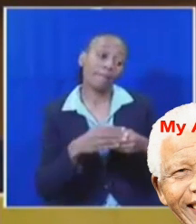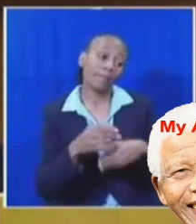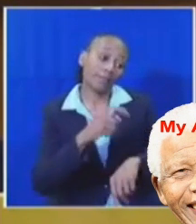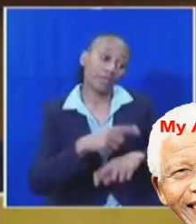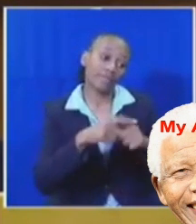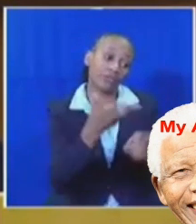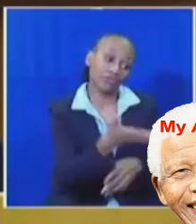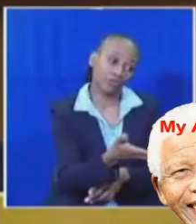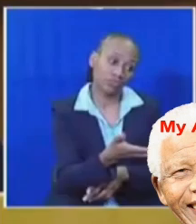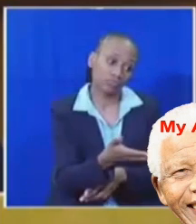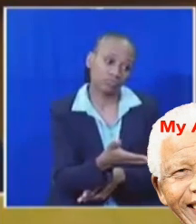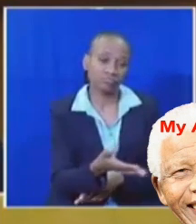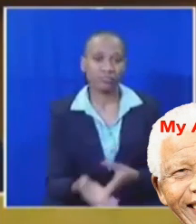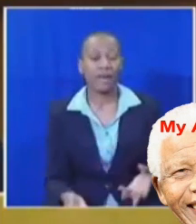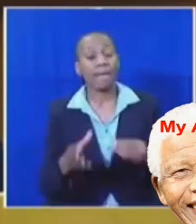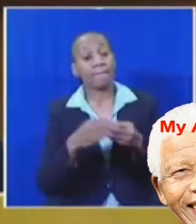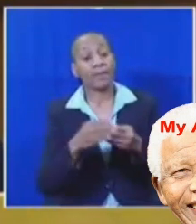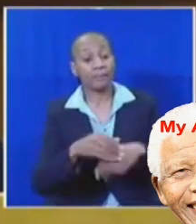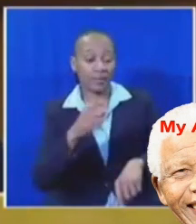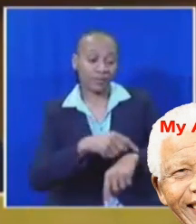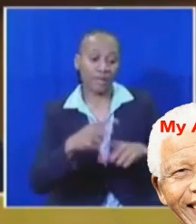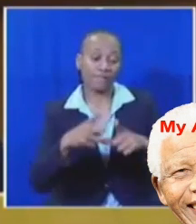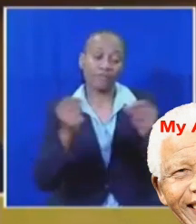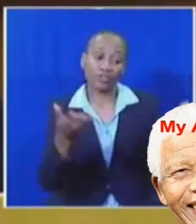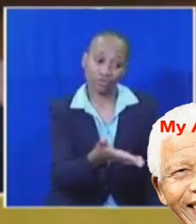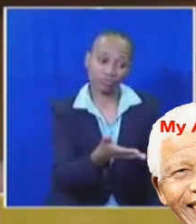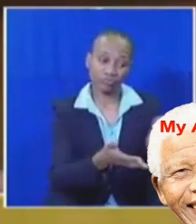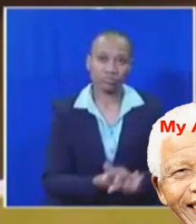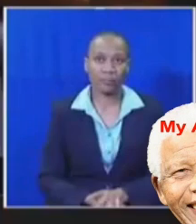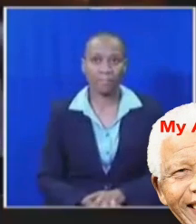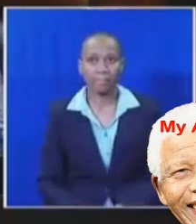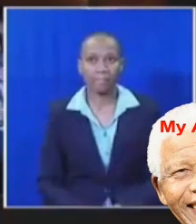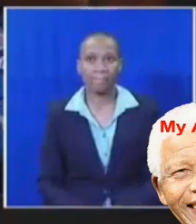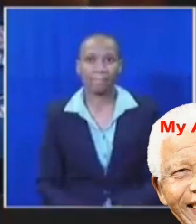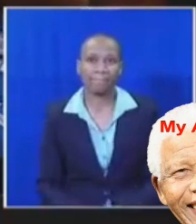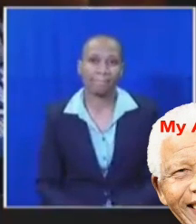for South Africa to tell the ANC, so long and thanks for all the fish.